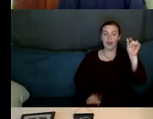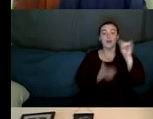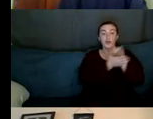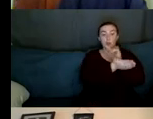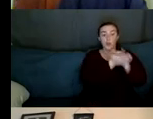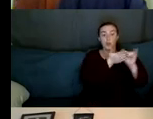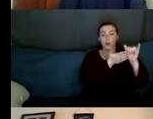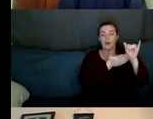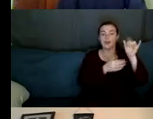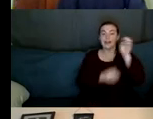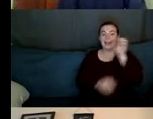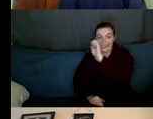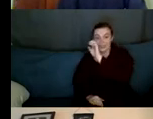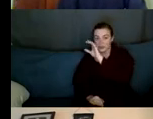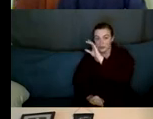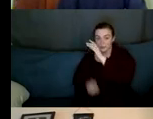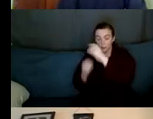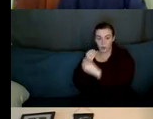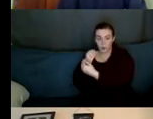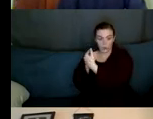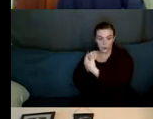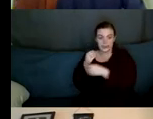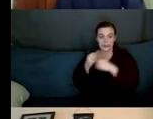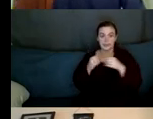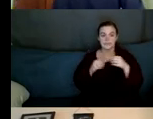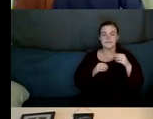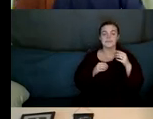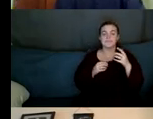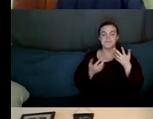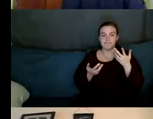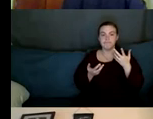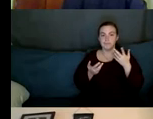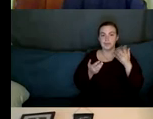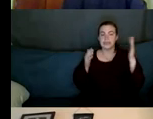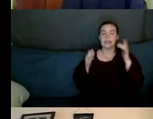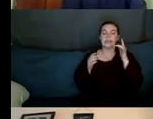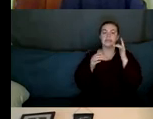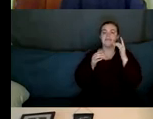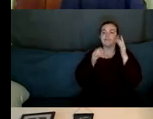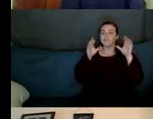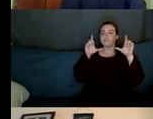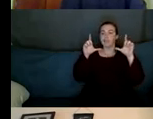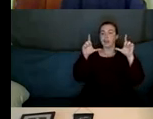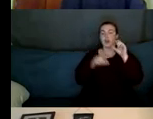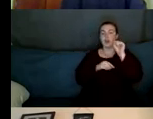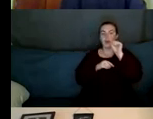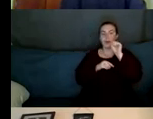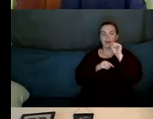our East Coast kingdoms. Obviously, all the other North American kingdoms are going to be somewhere in between. We have